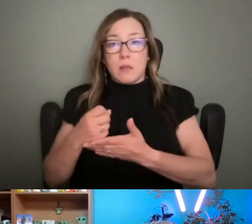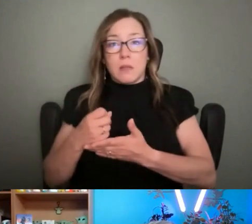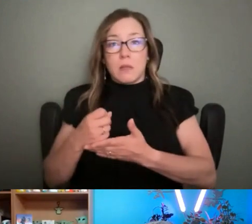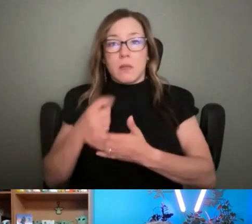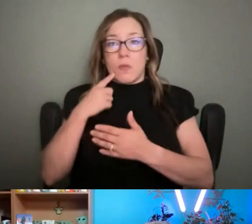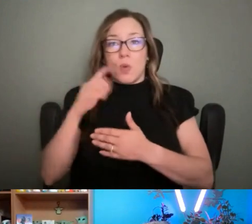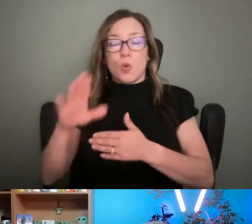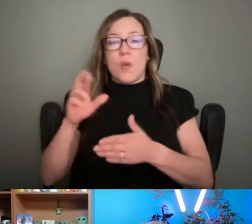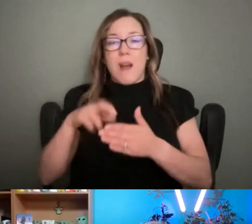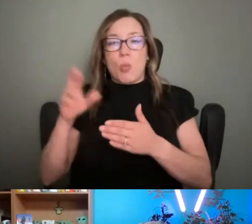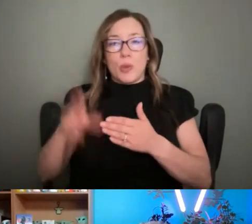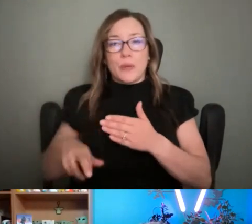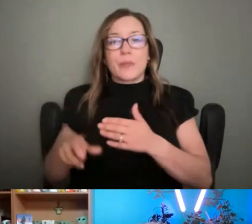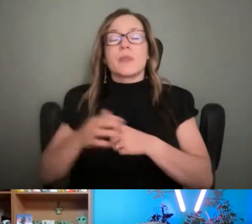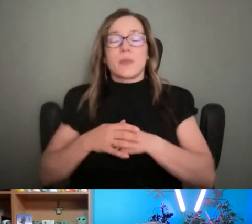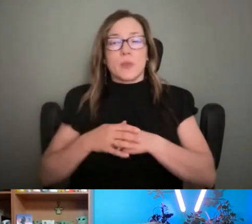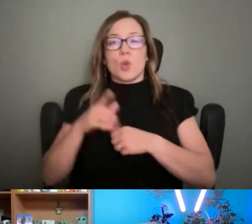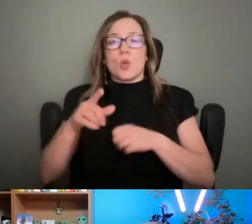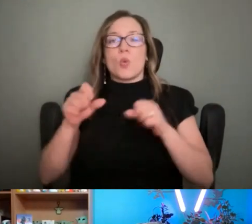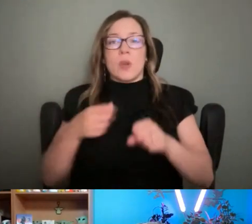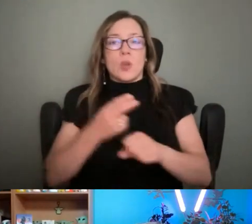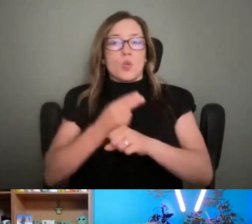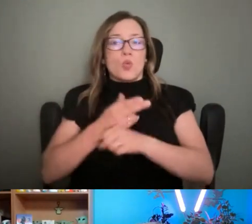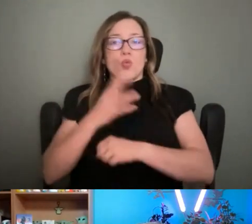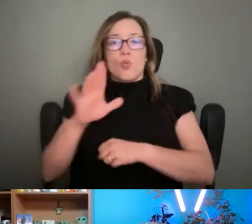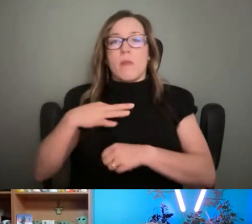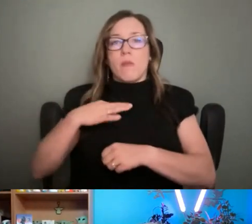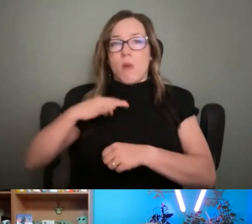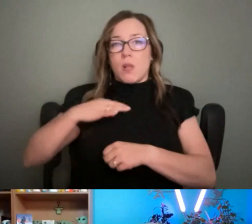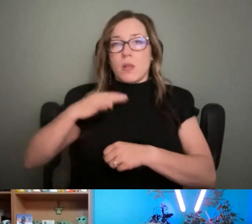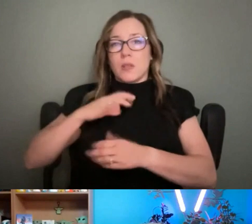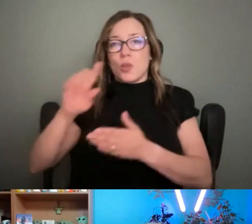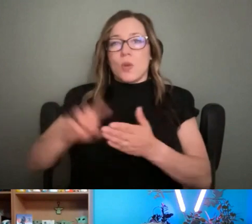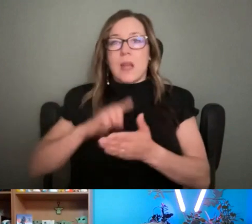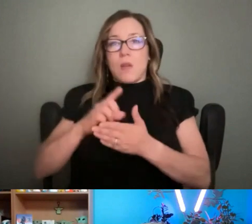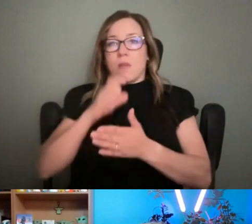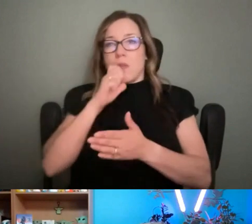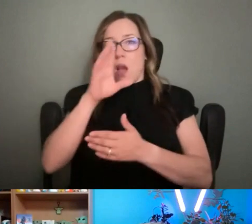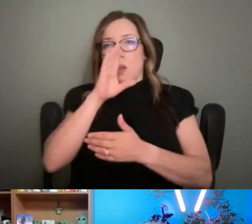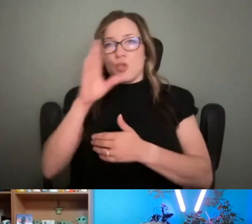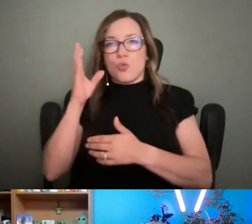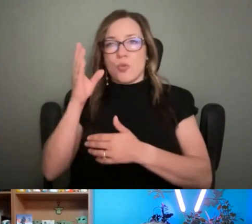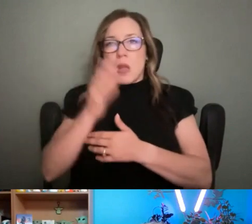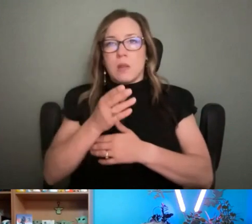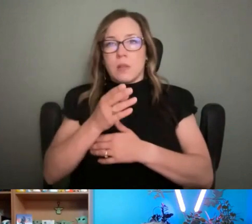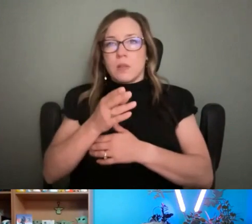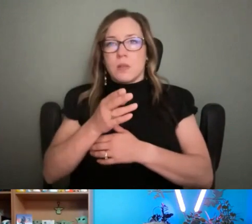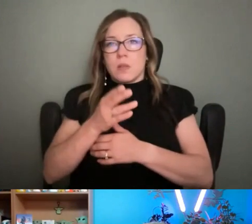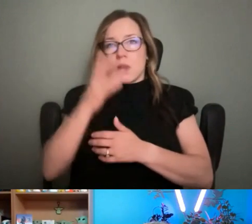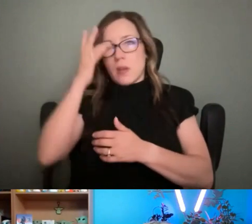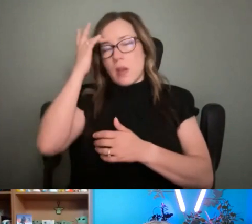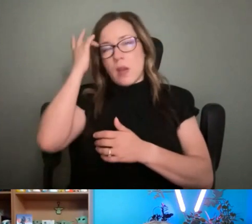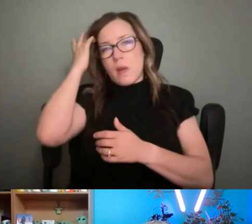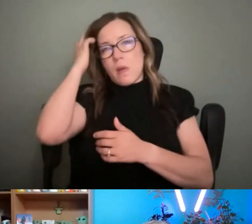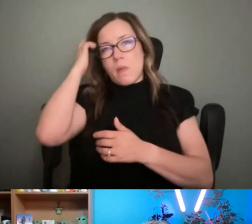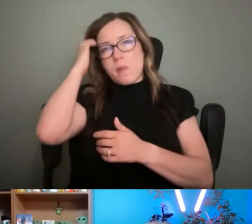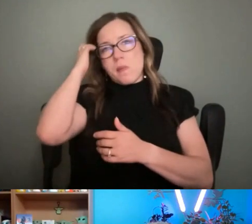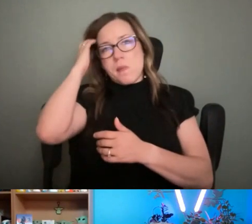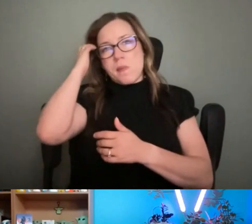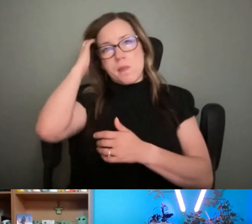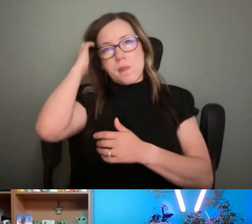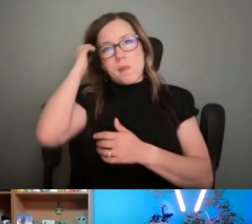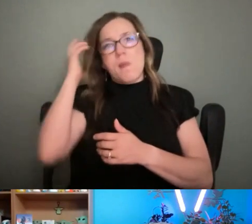outputs. And you can use your volunteer hours at the indirect at the